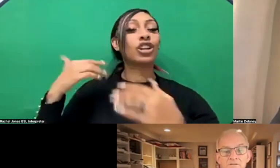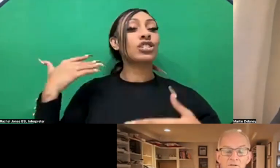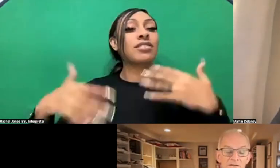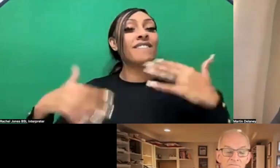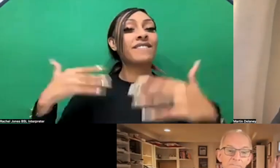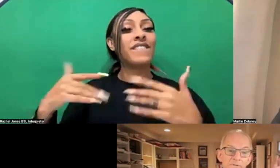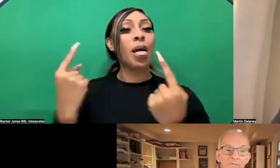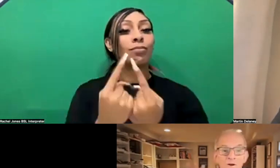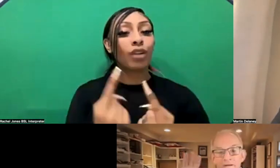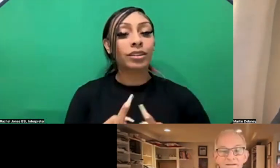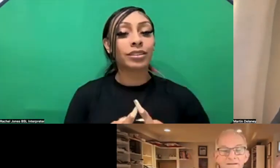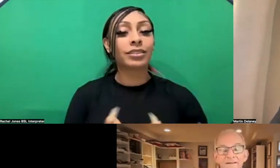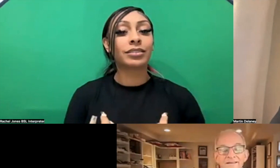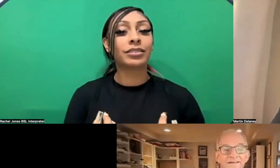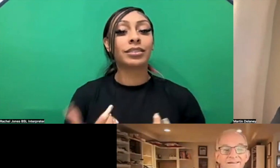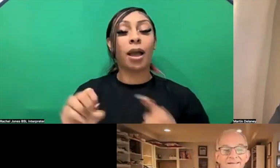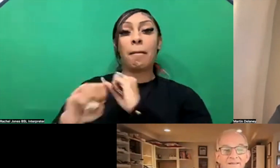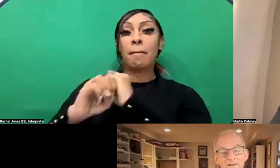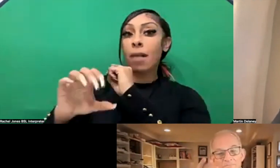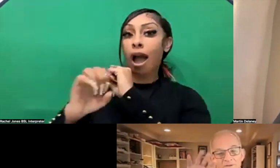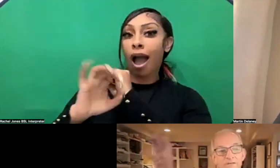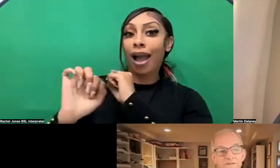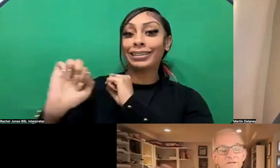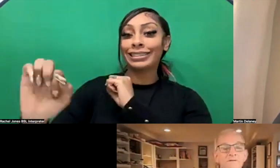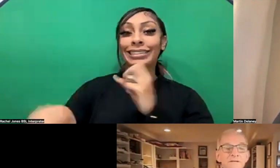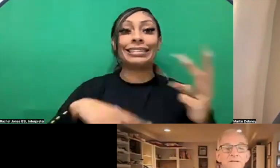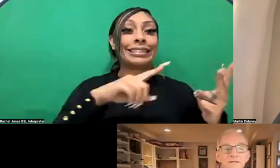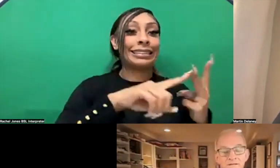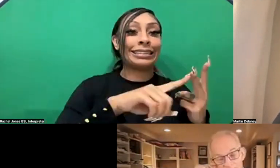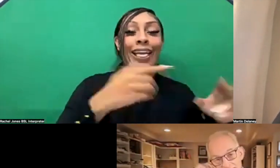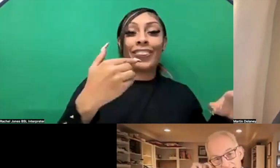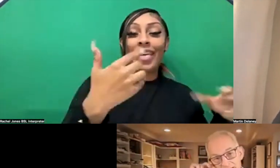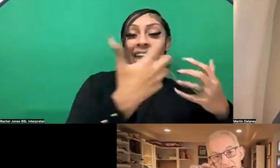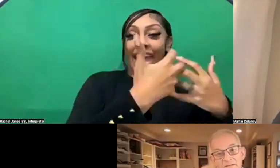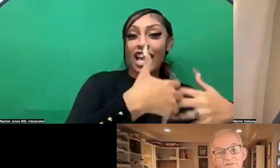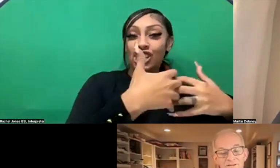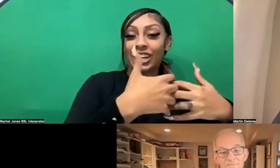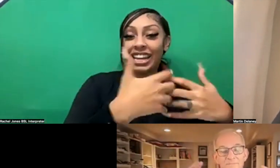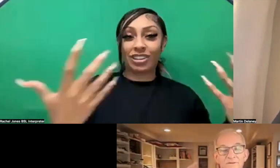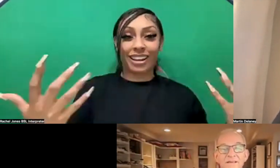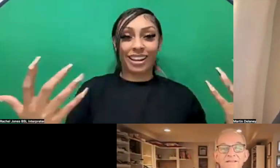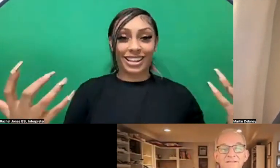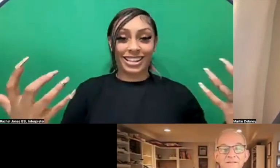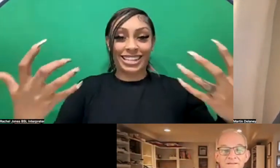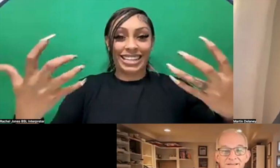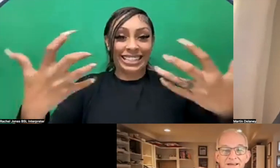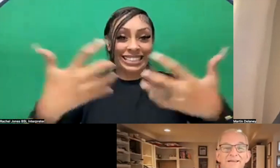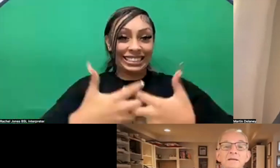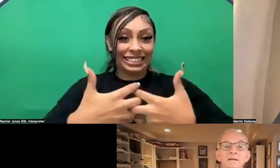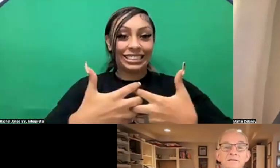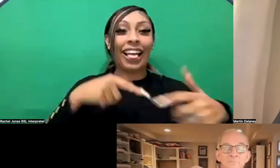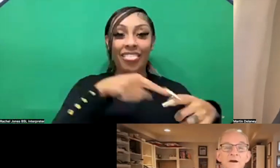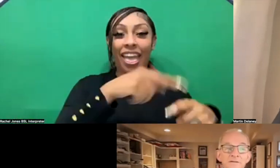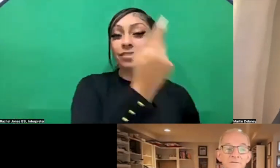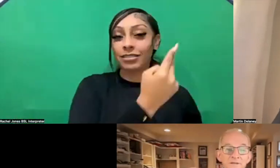because you'll have people in marketing, and then you have people in engineering, and engineering people tend to design